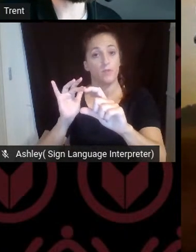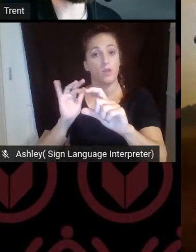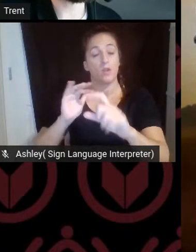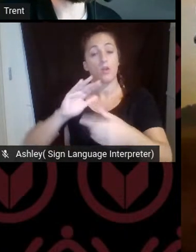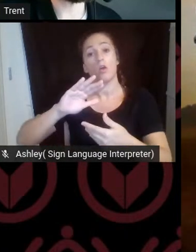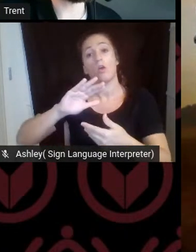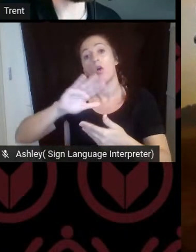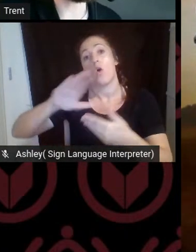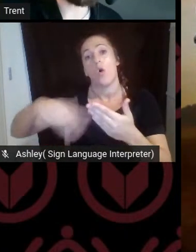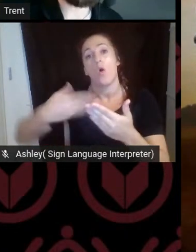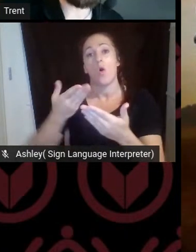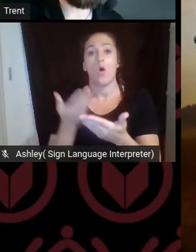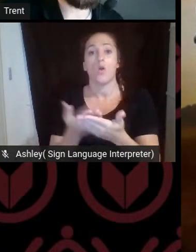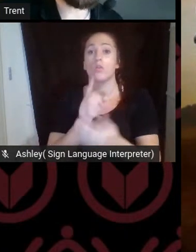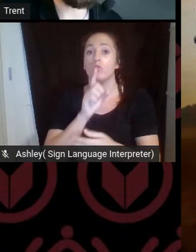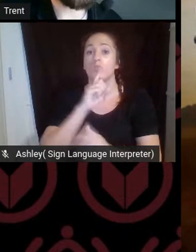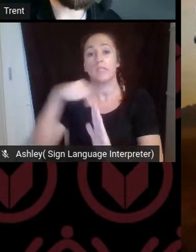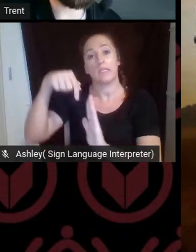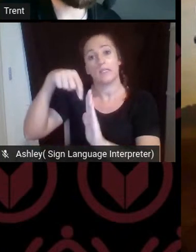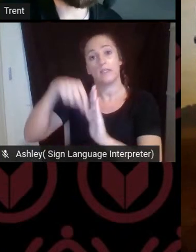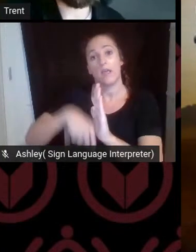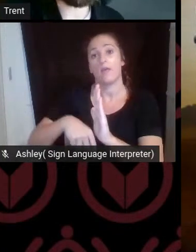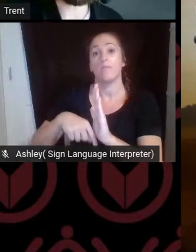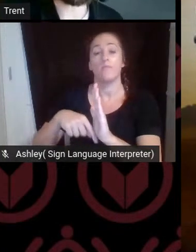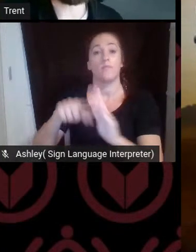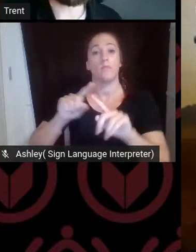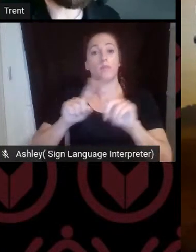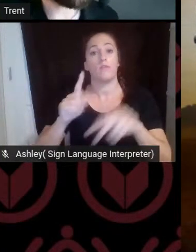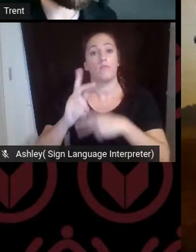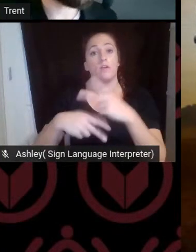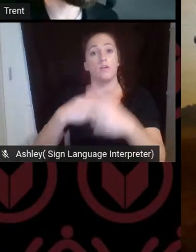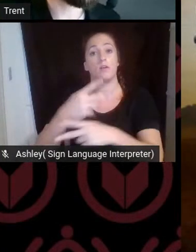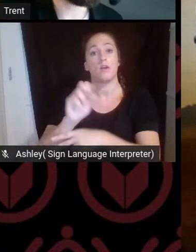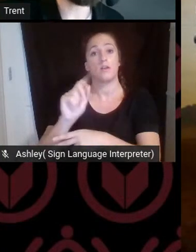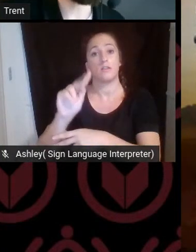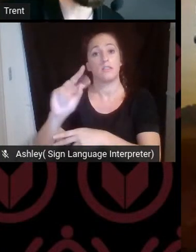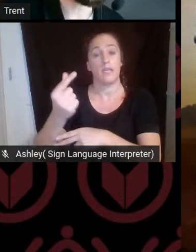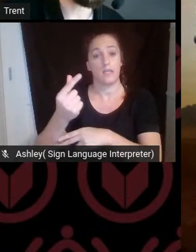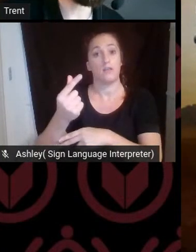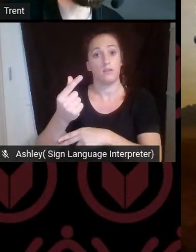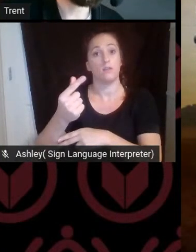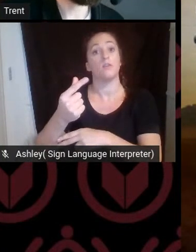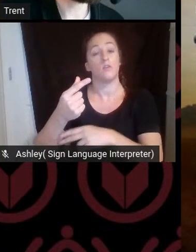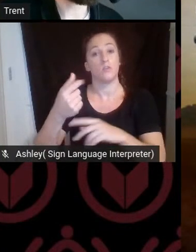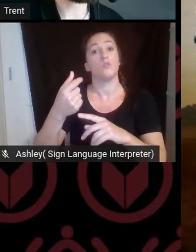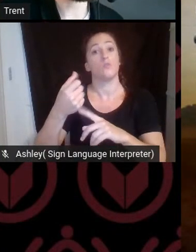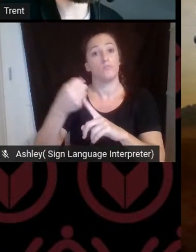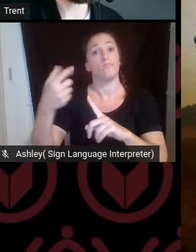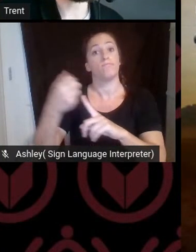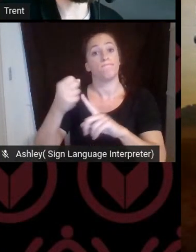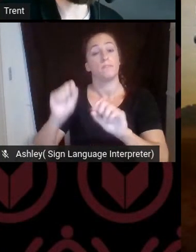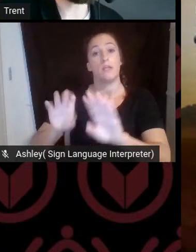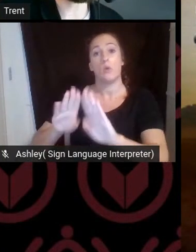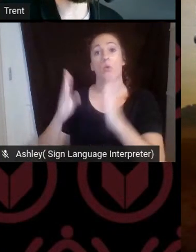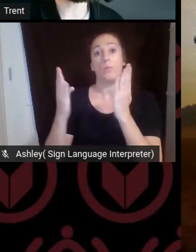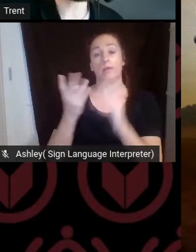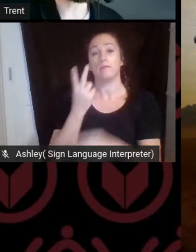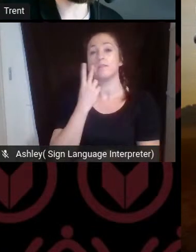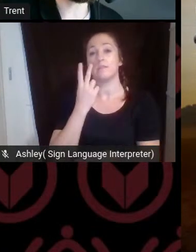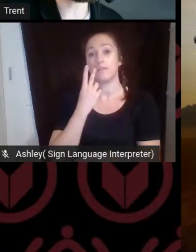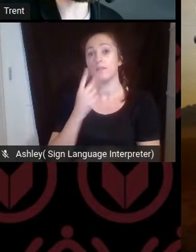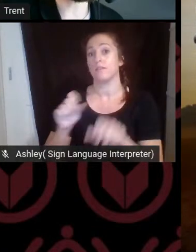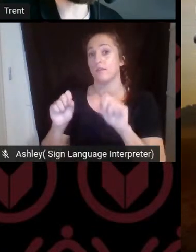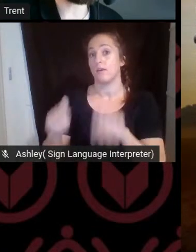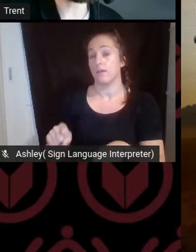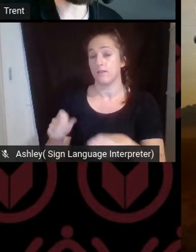the really in-depth and comprehensive settings. This is where you set up an email signature and all that fun stuff. So with Gmail, the